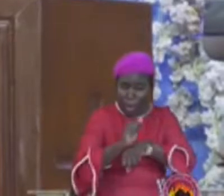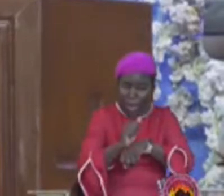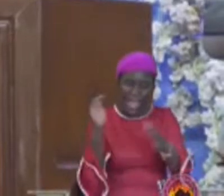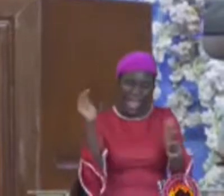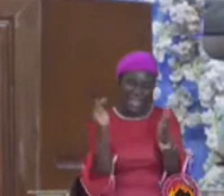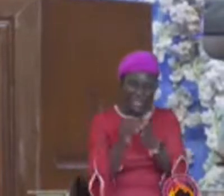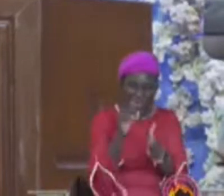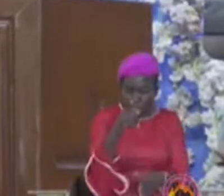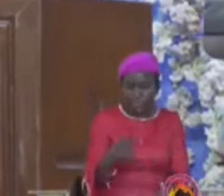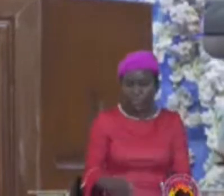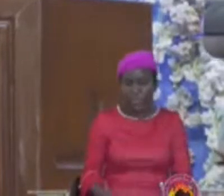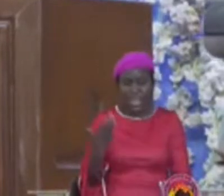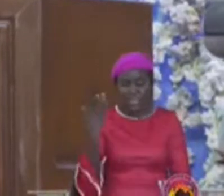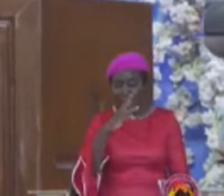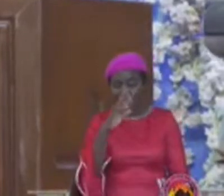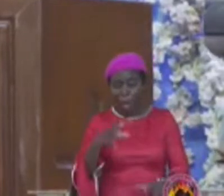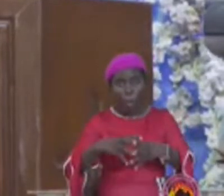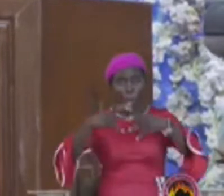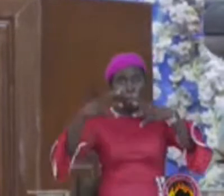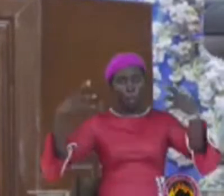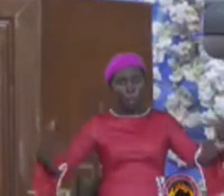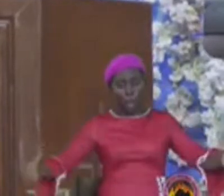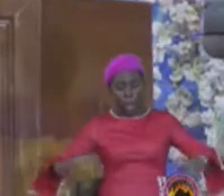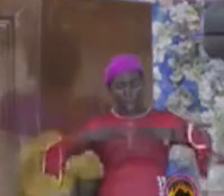large numbers of enemies